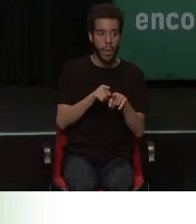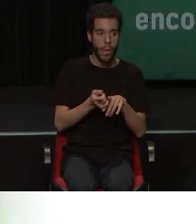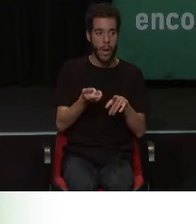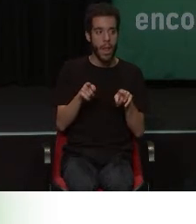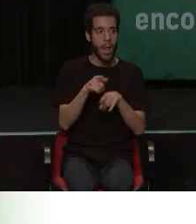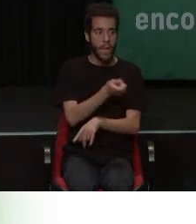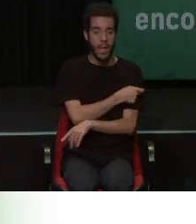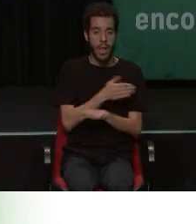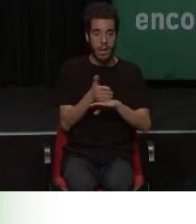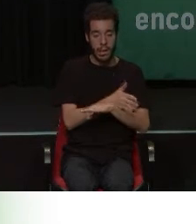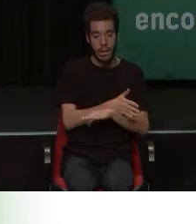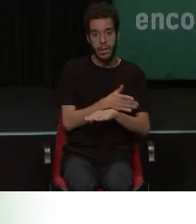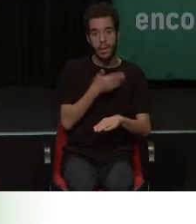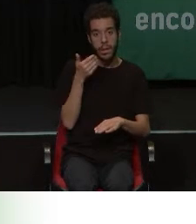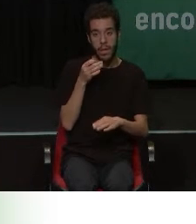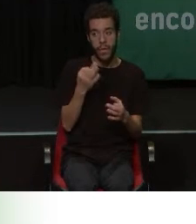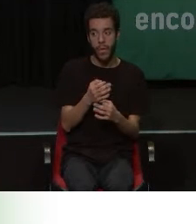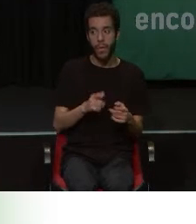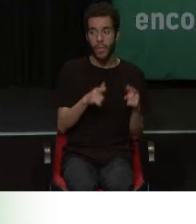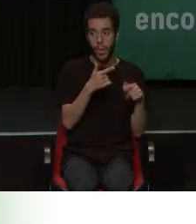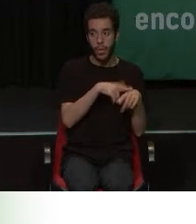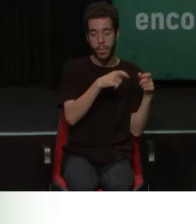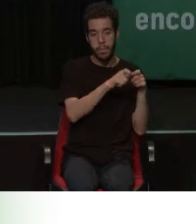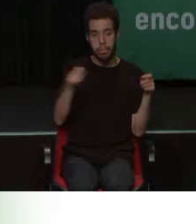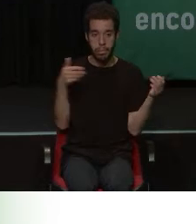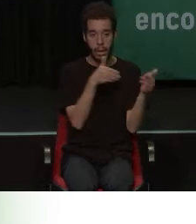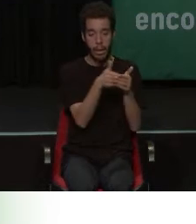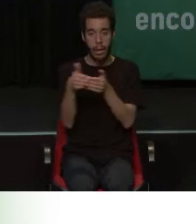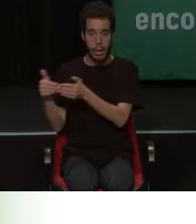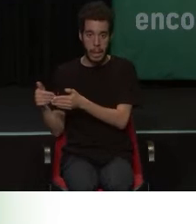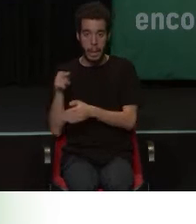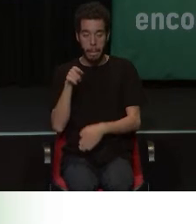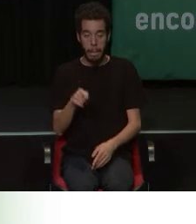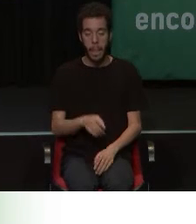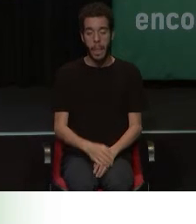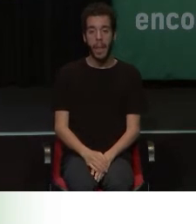vaccination and sample collections, the circles sample collections.